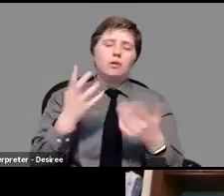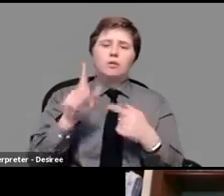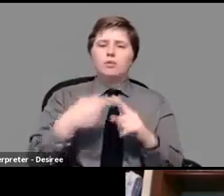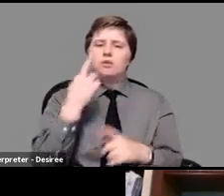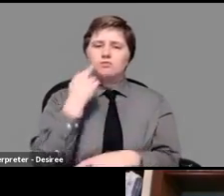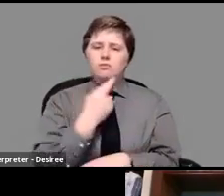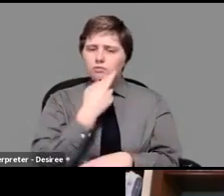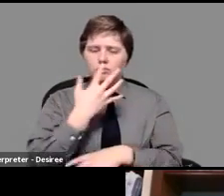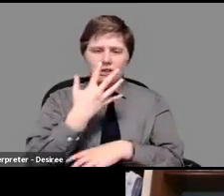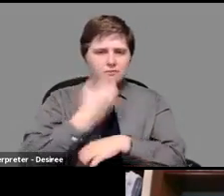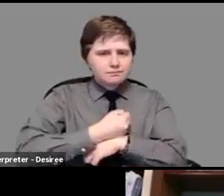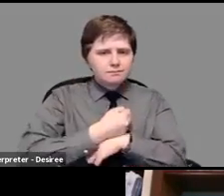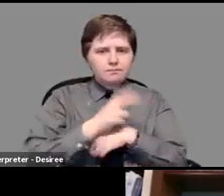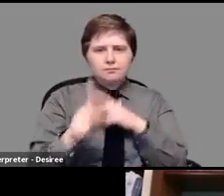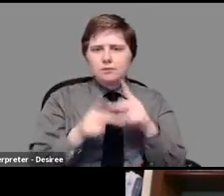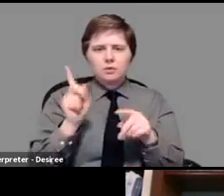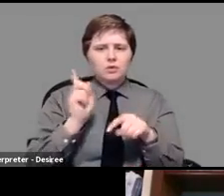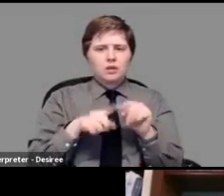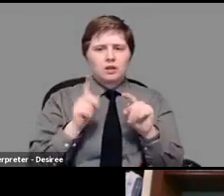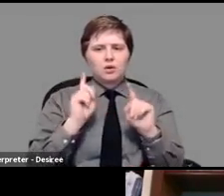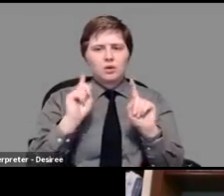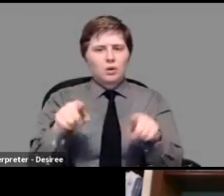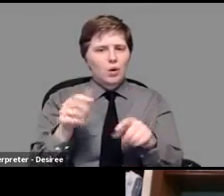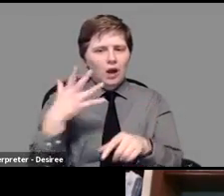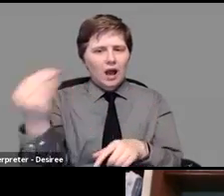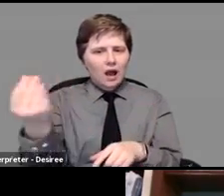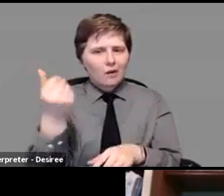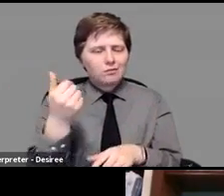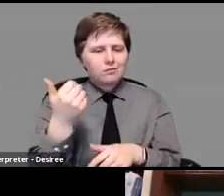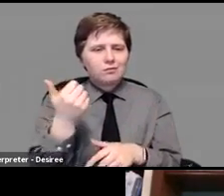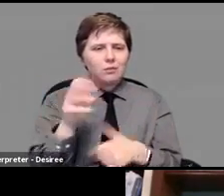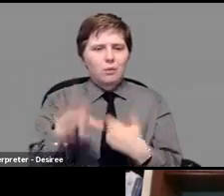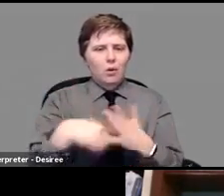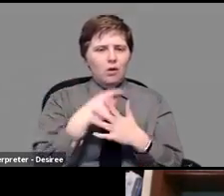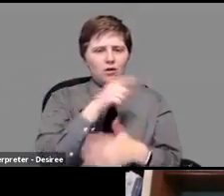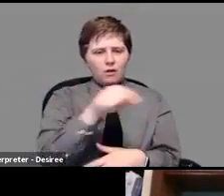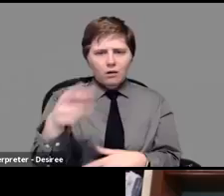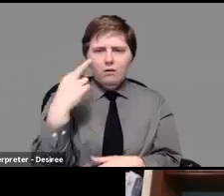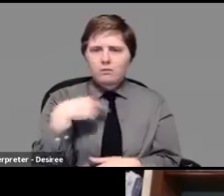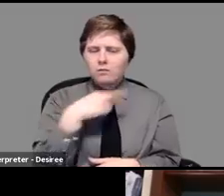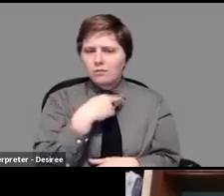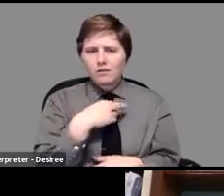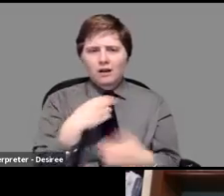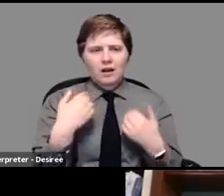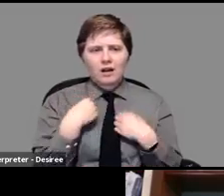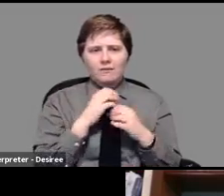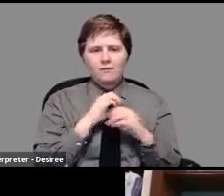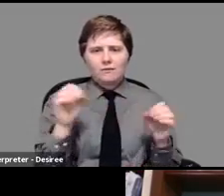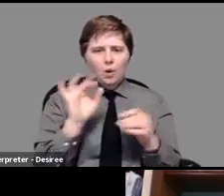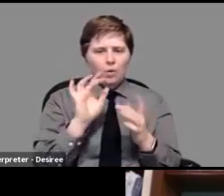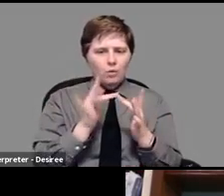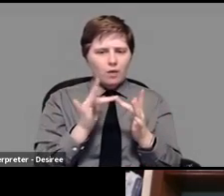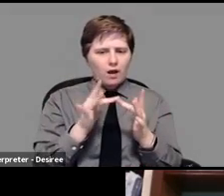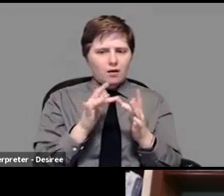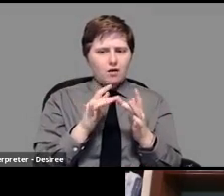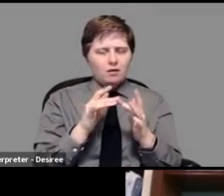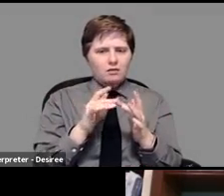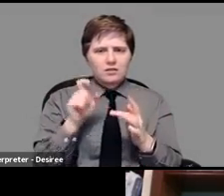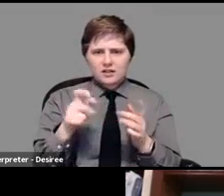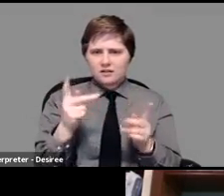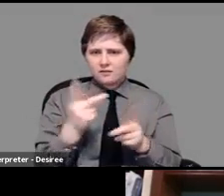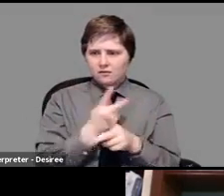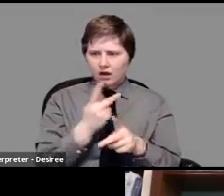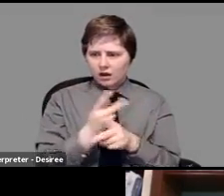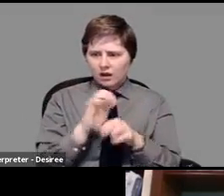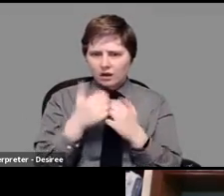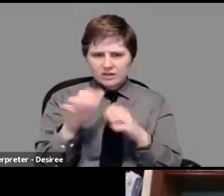down, folks couldn't go out anymore. All these restaurants who didn't have a web presence had to figure out how to